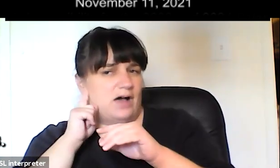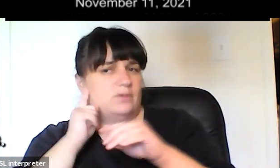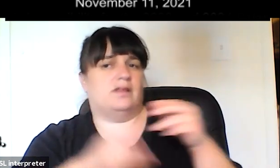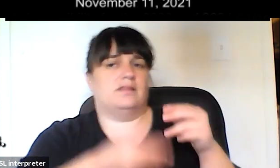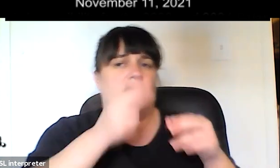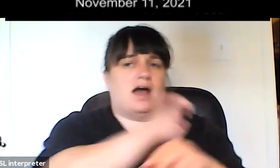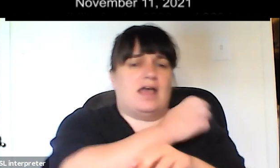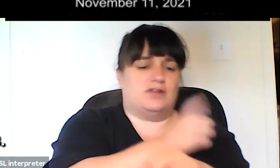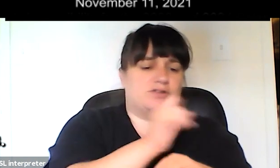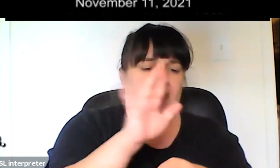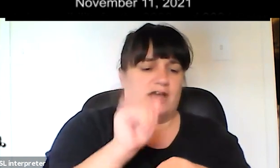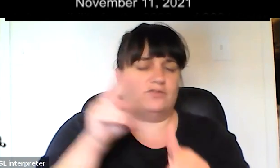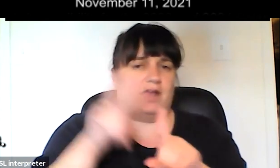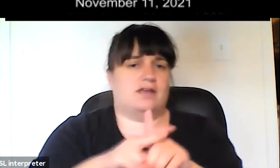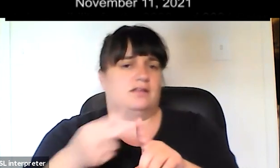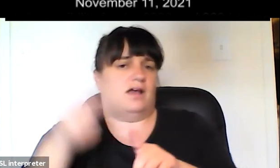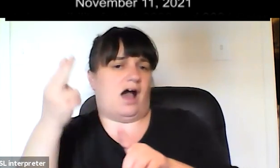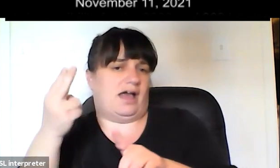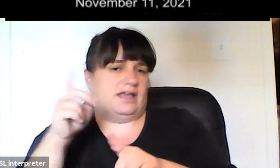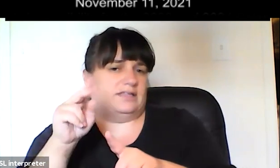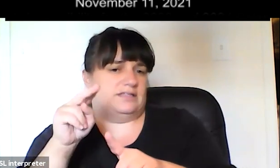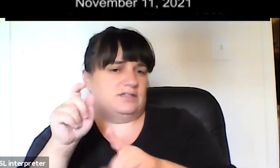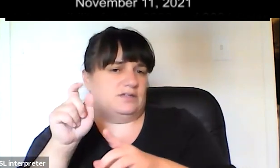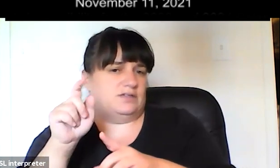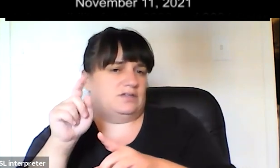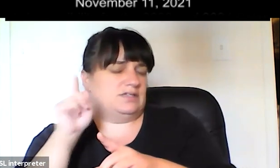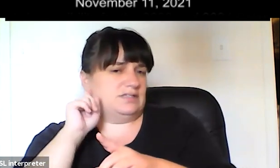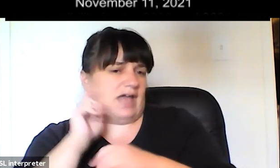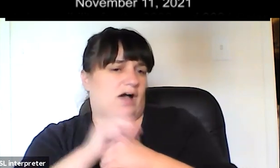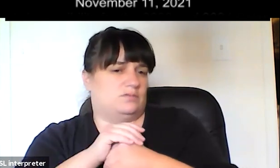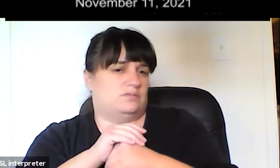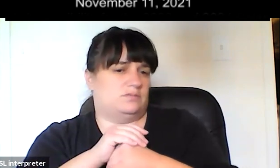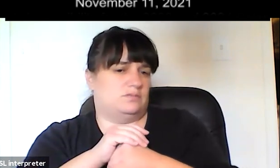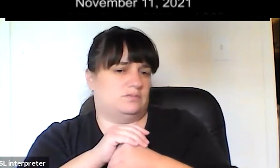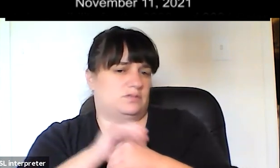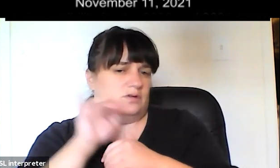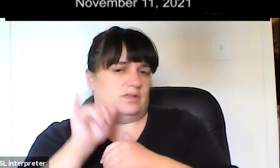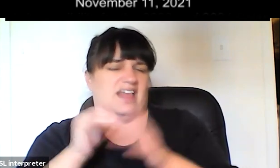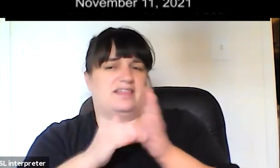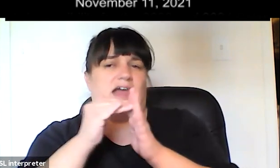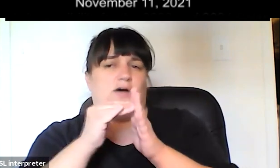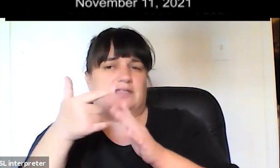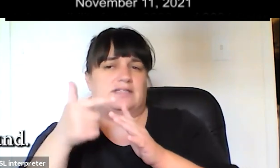energy X-rays being assigned to the highest notes. So here is what a field of thousands of